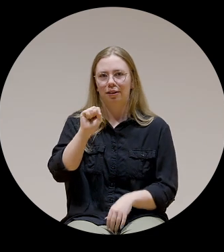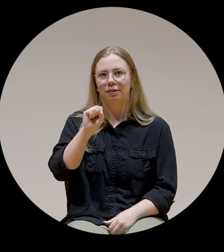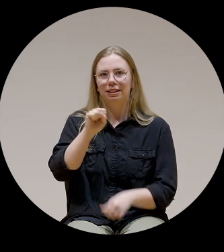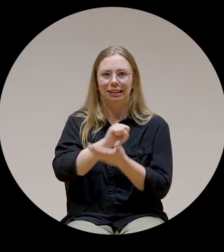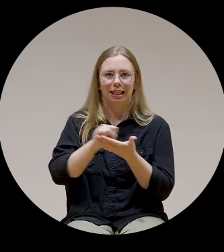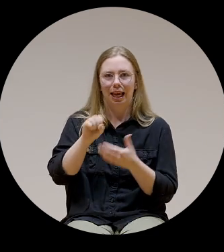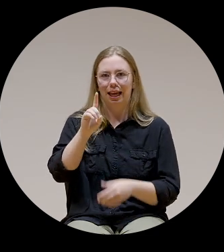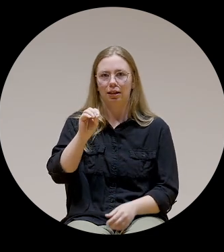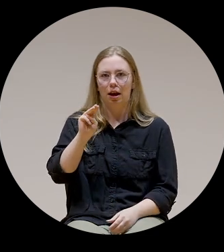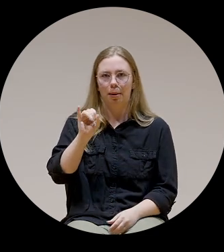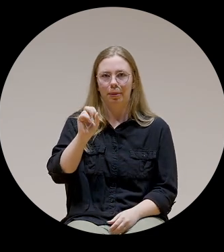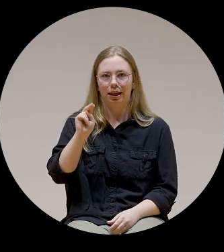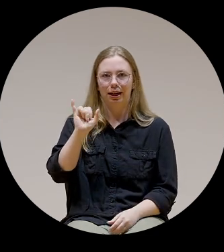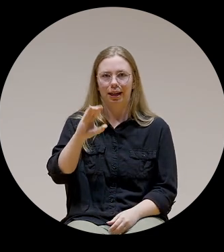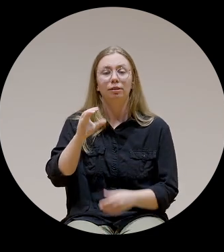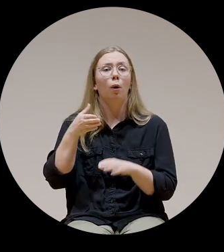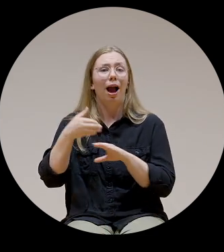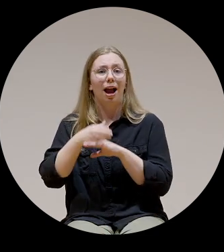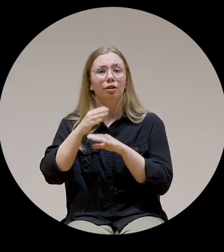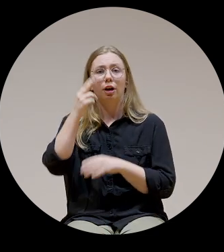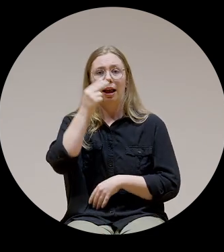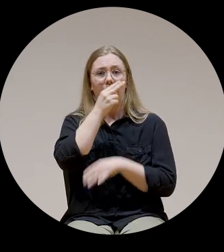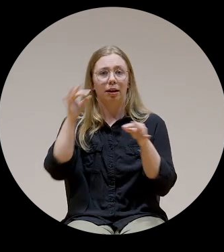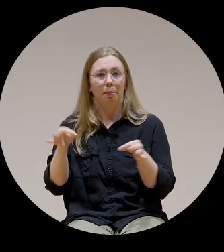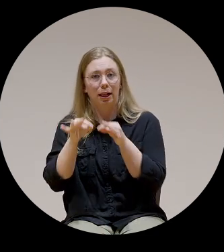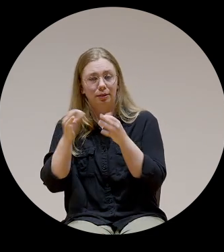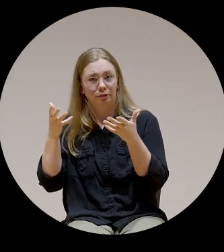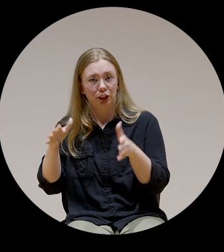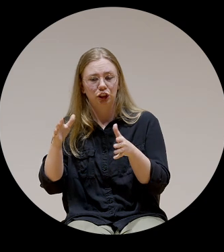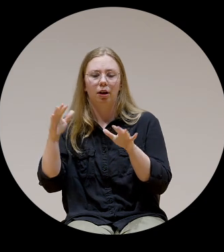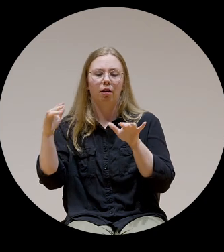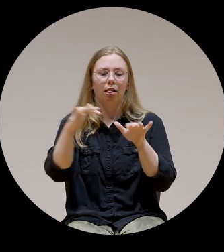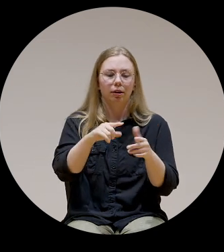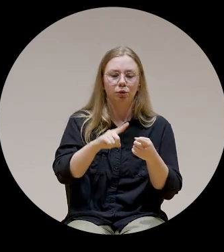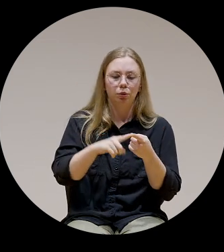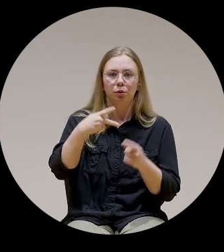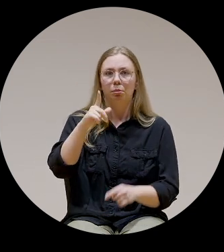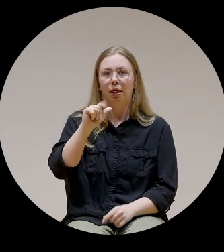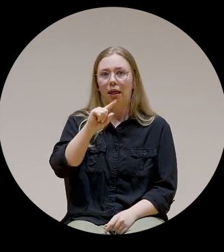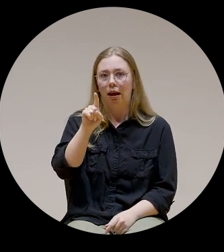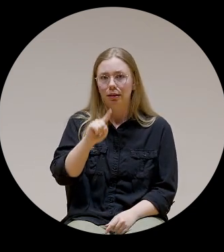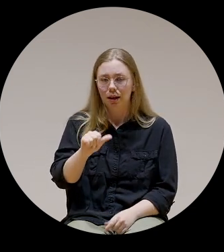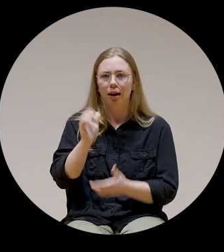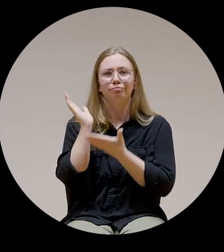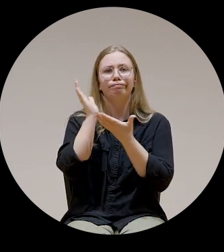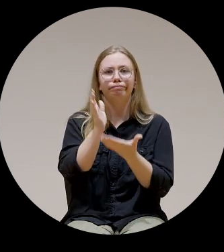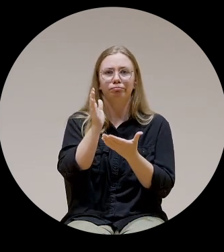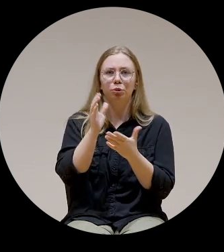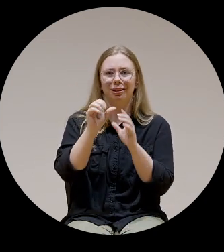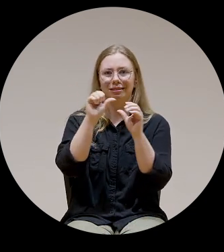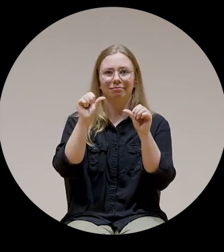of St. Dominic is carried from the church to a shrine that has been built for it on the plaza. And members of the Squash